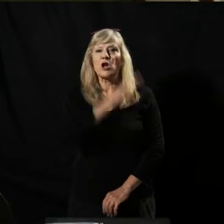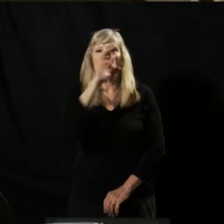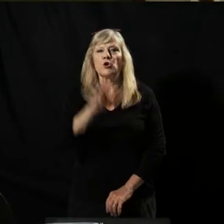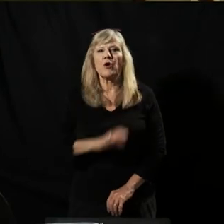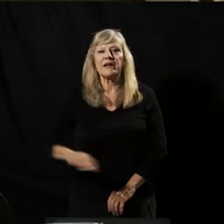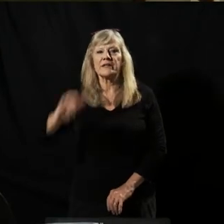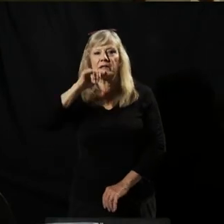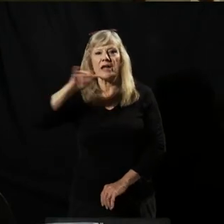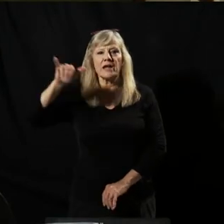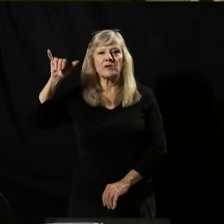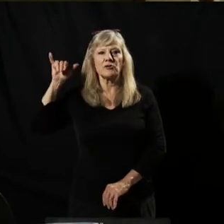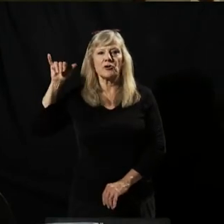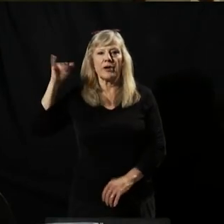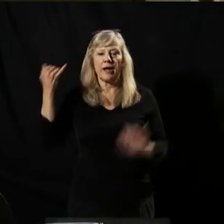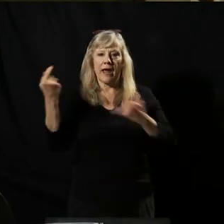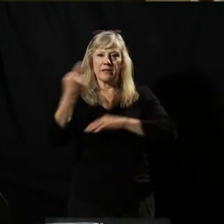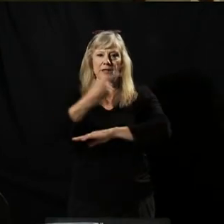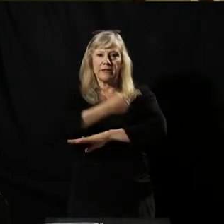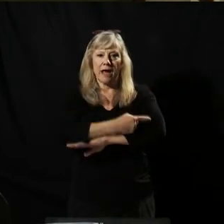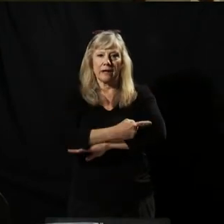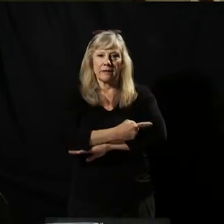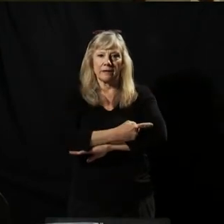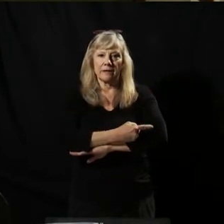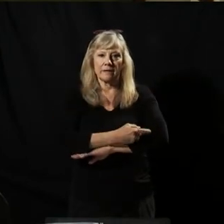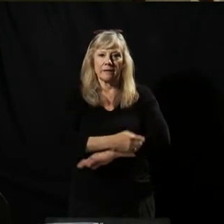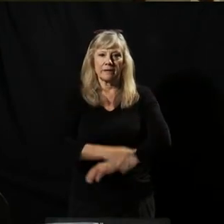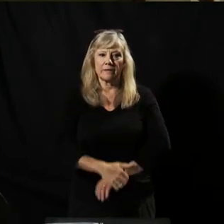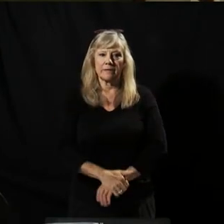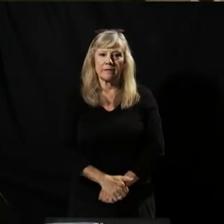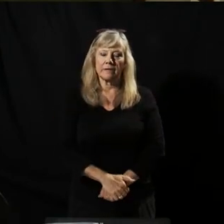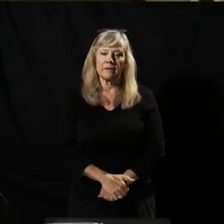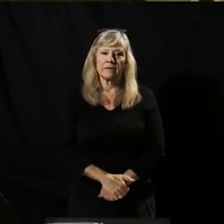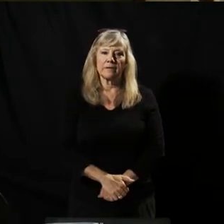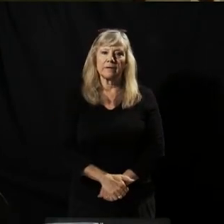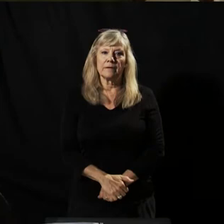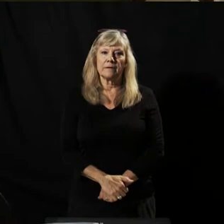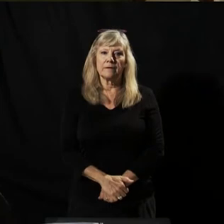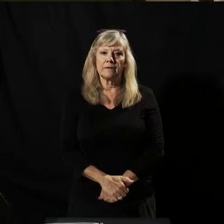Christ, yesterday and today,